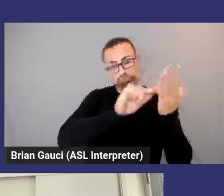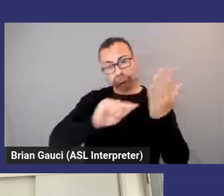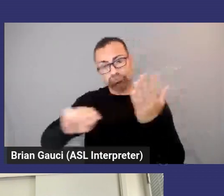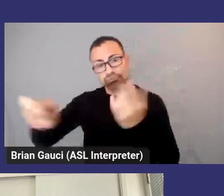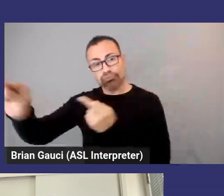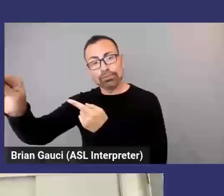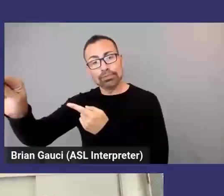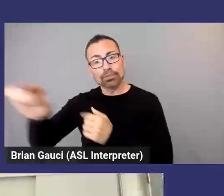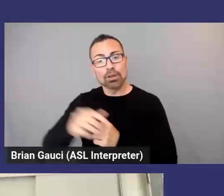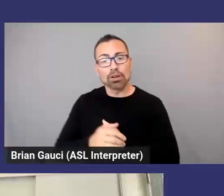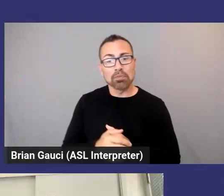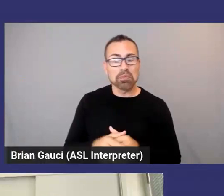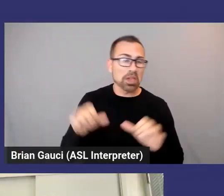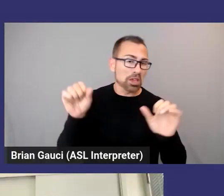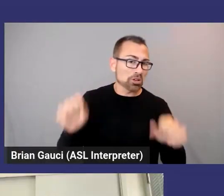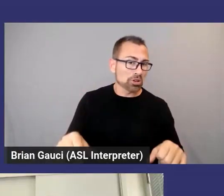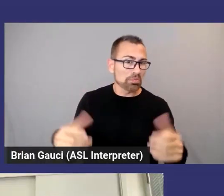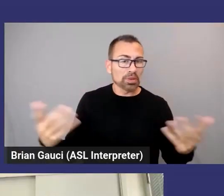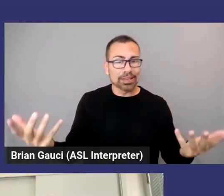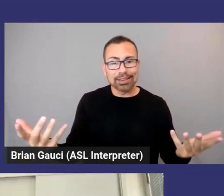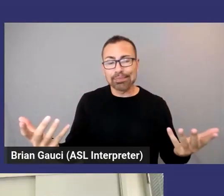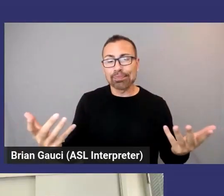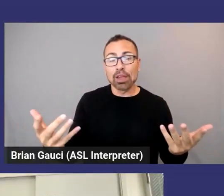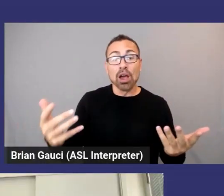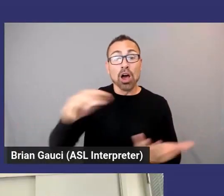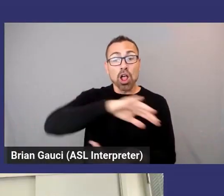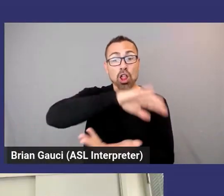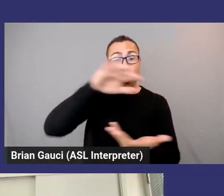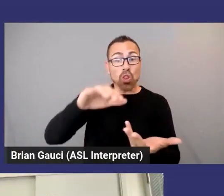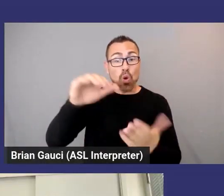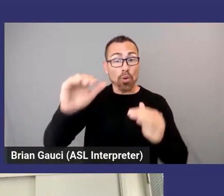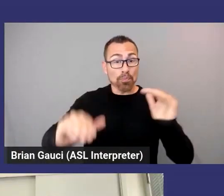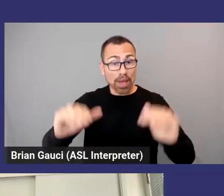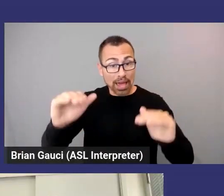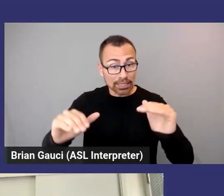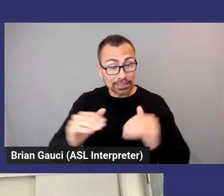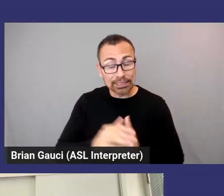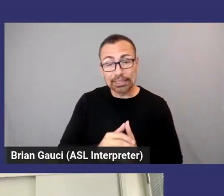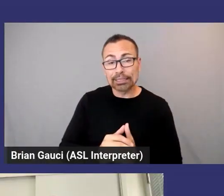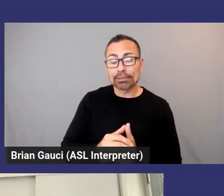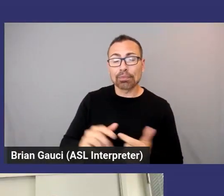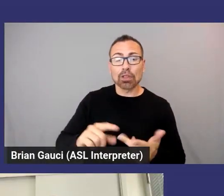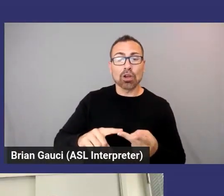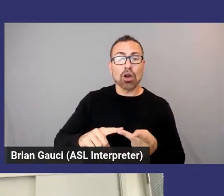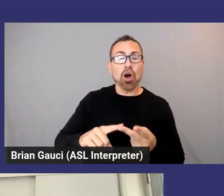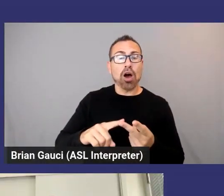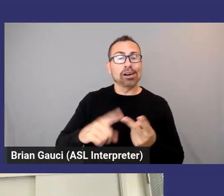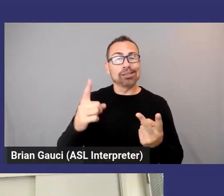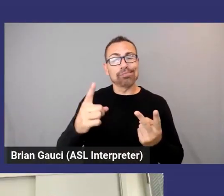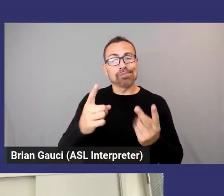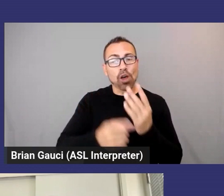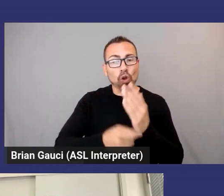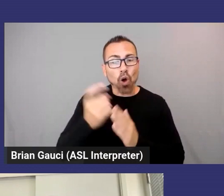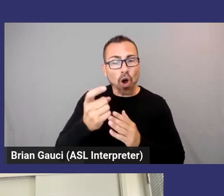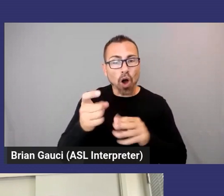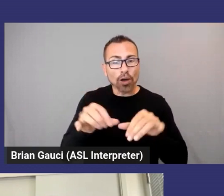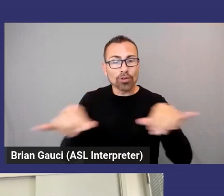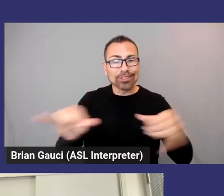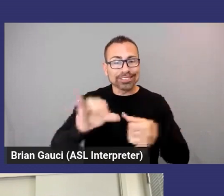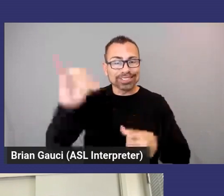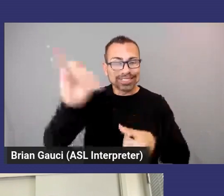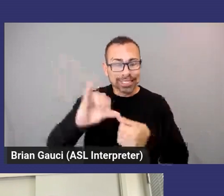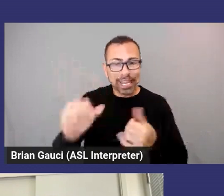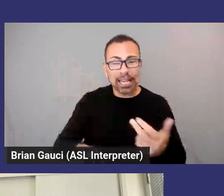Could be things like load balancing. If you've got kind of an auto scaling group of your service, it could be things